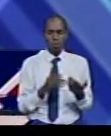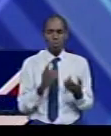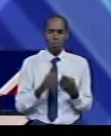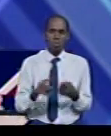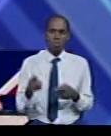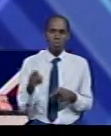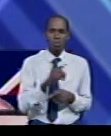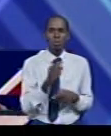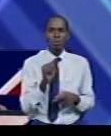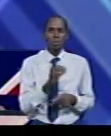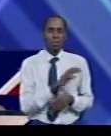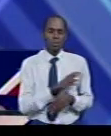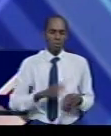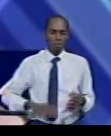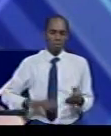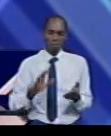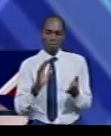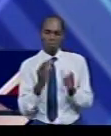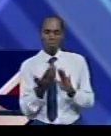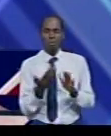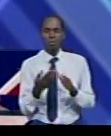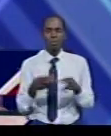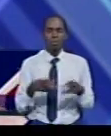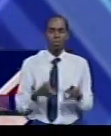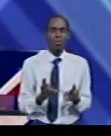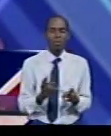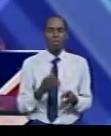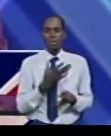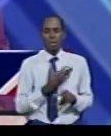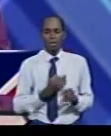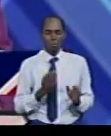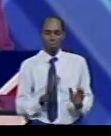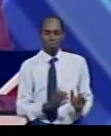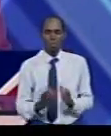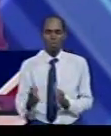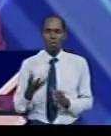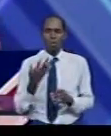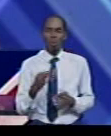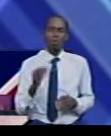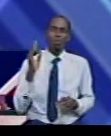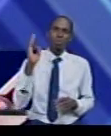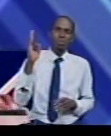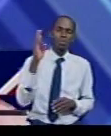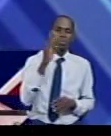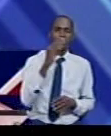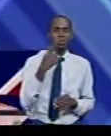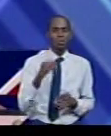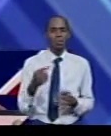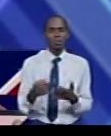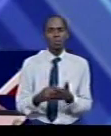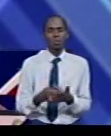the Christ-like methods and strategies of proclaiming the gospel to sinners,